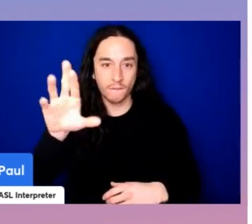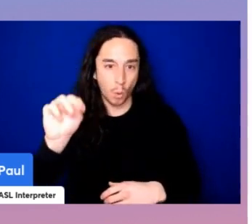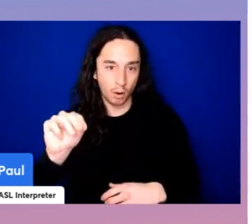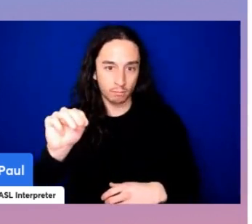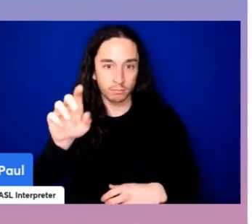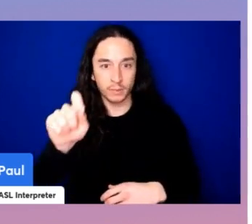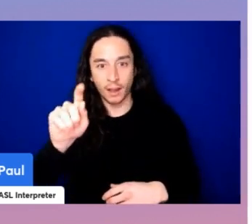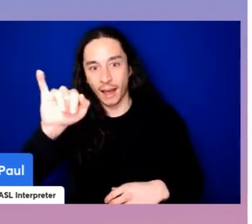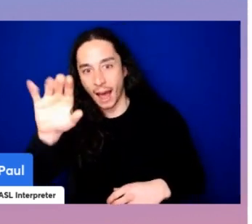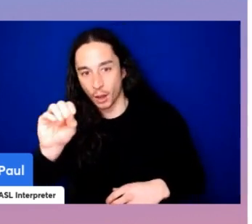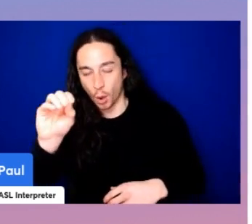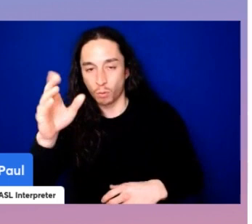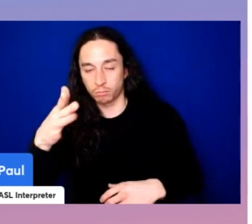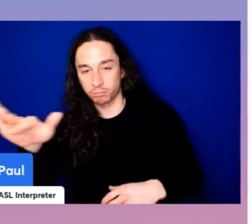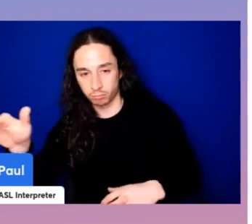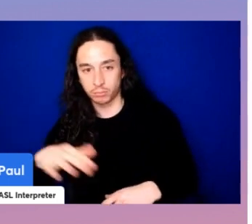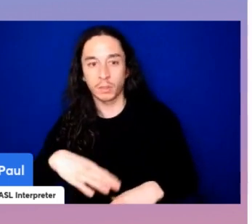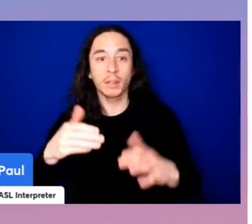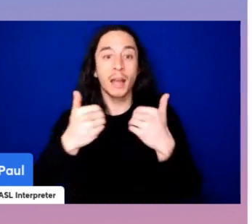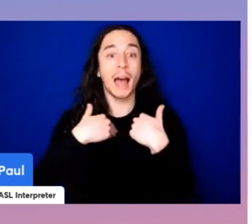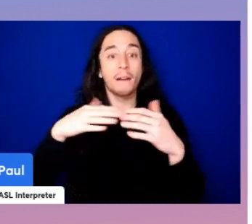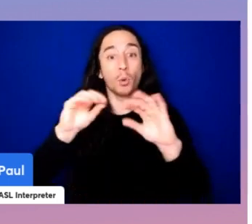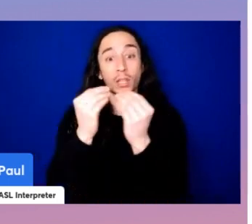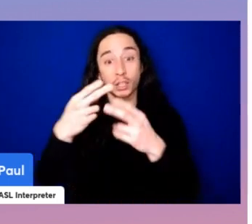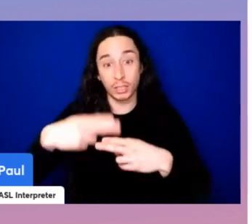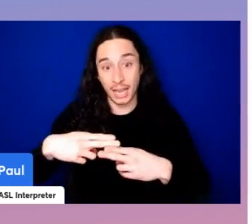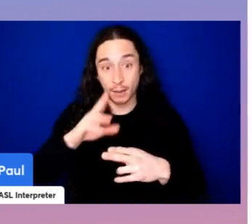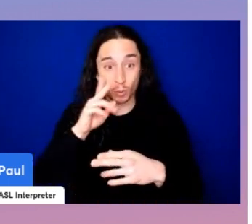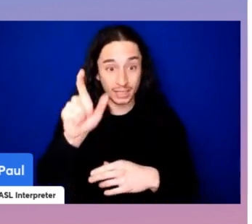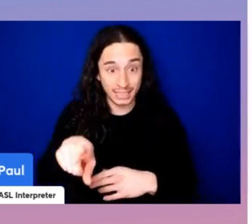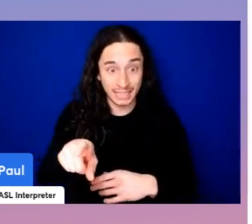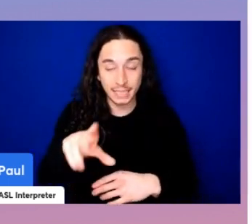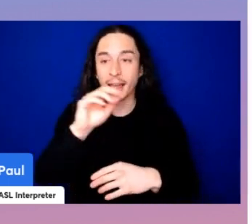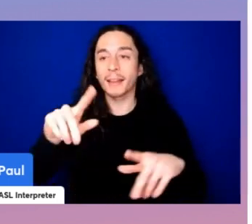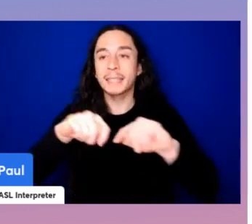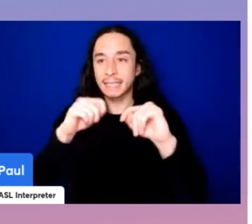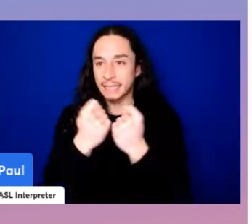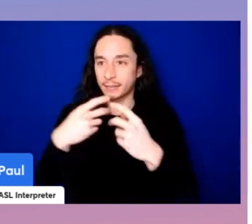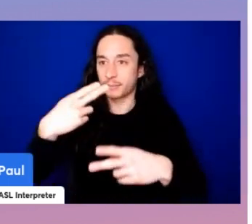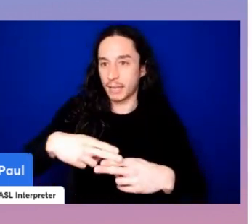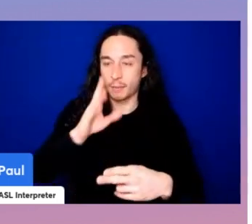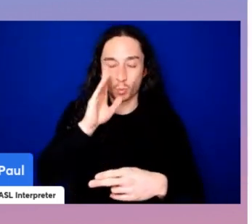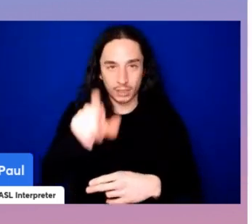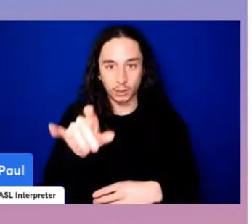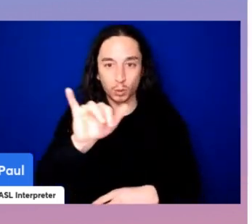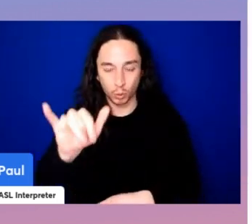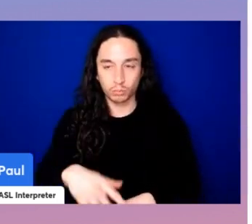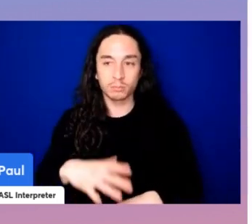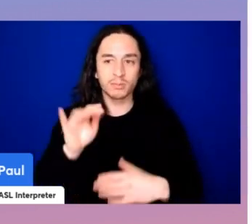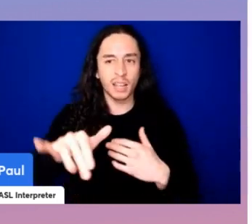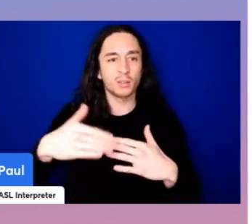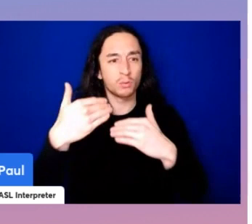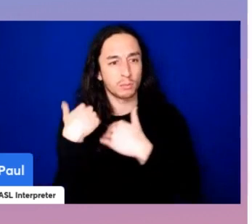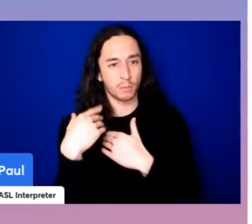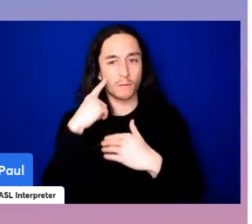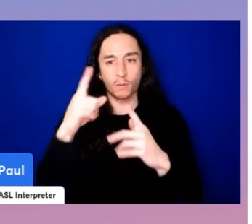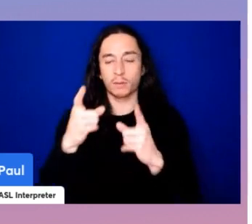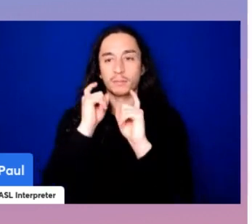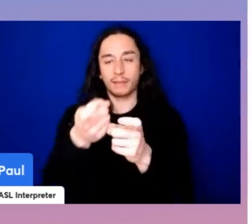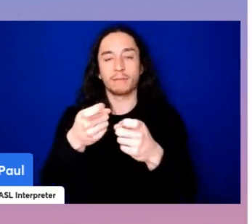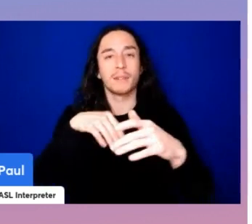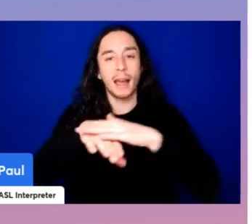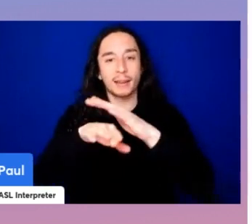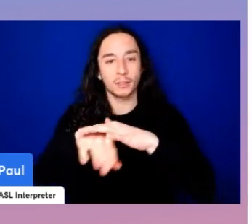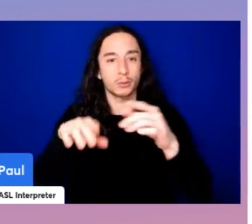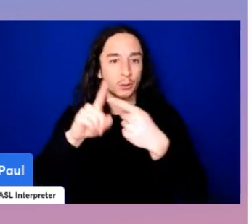have our organization name, which we will need, and then we have the team name that that is responsible for giving us access to our ephemeral